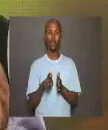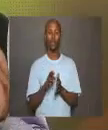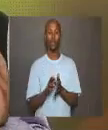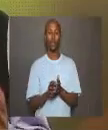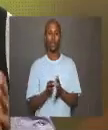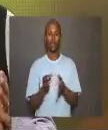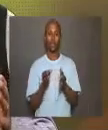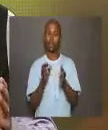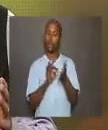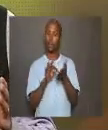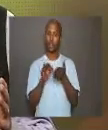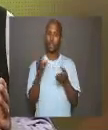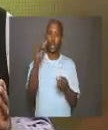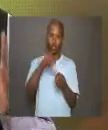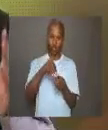for addition,